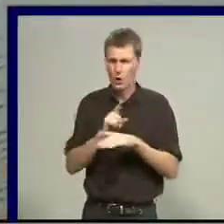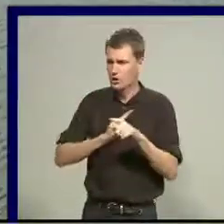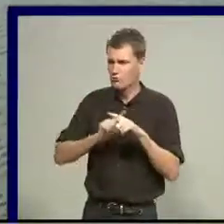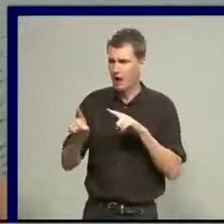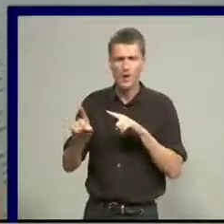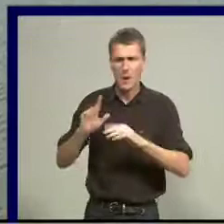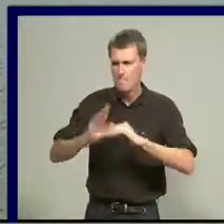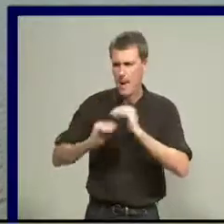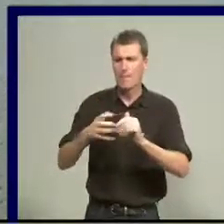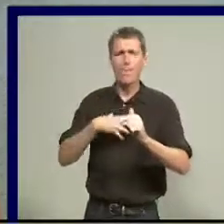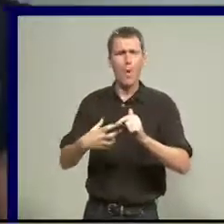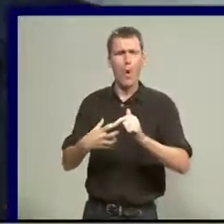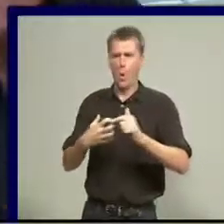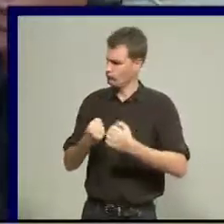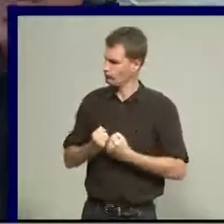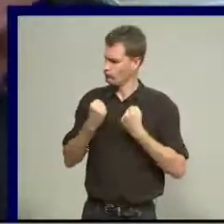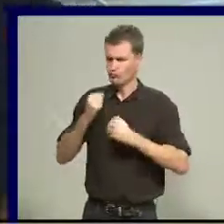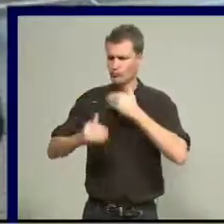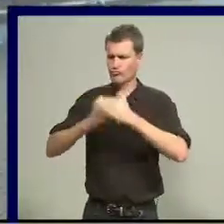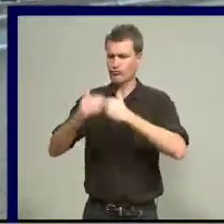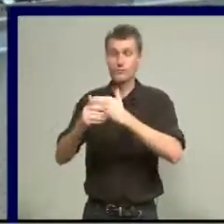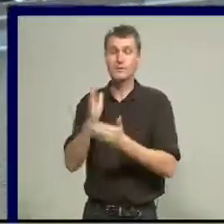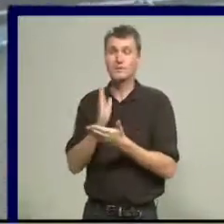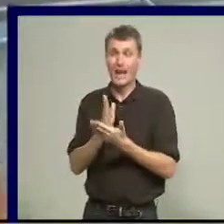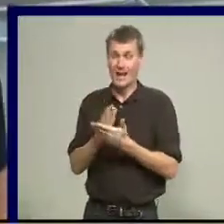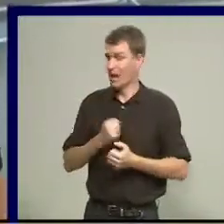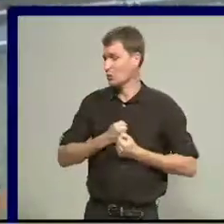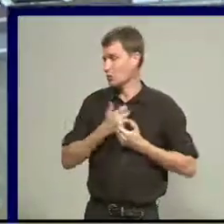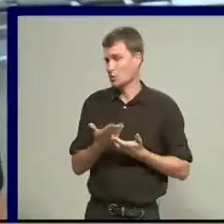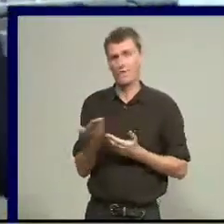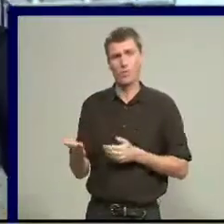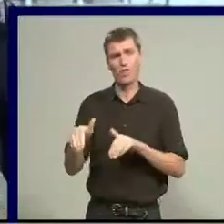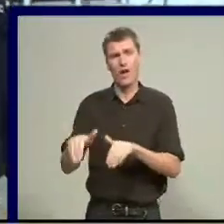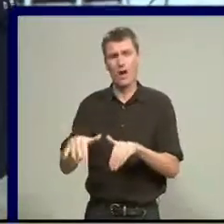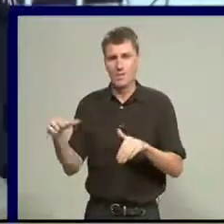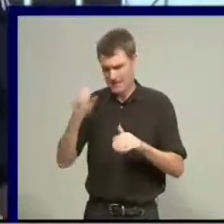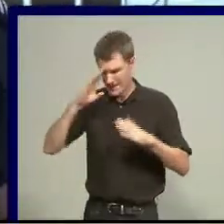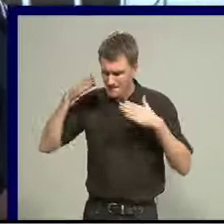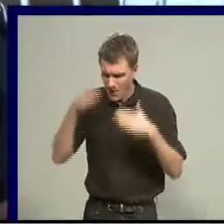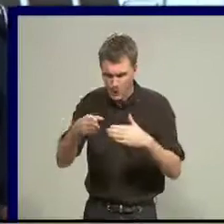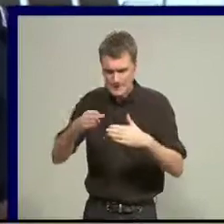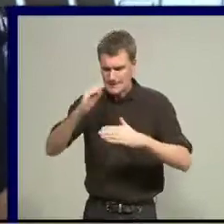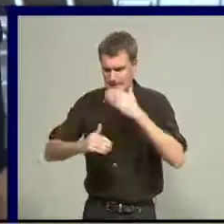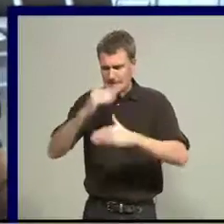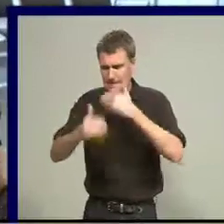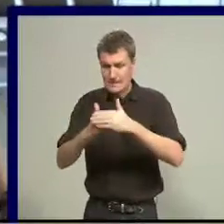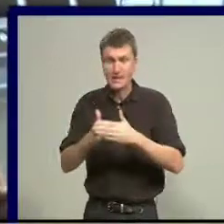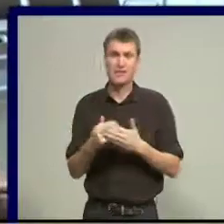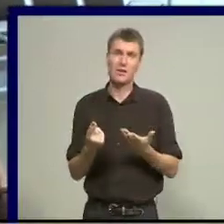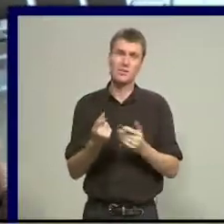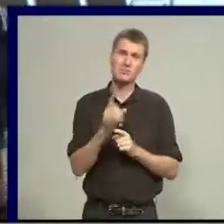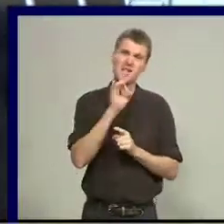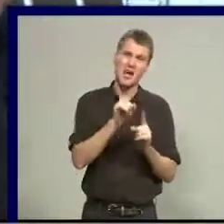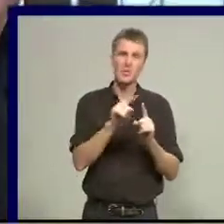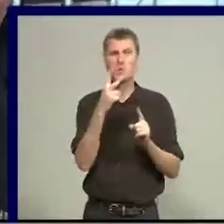like her stamina because it's exhausting for them to work all day. Like she's got to be focused and on the job. So we're only working like 10 to 20 minutes